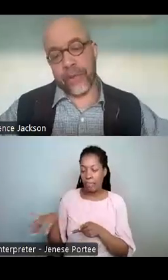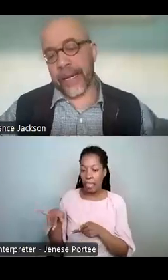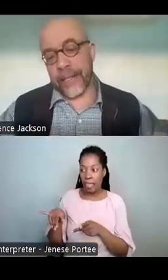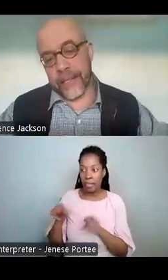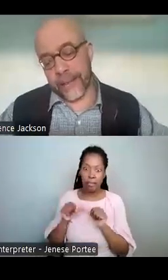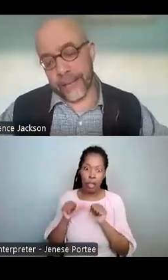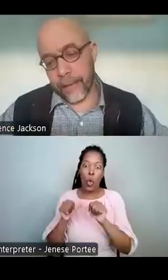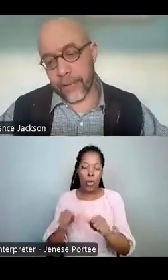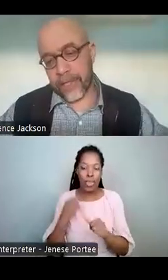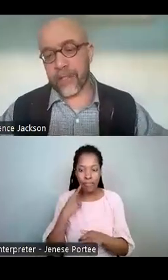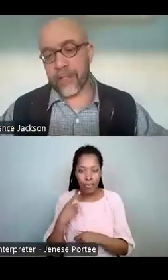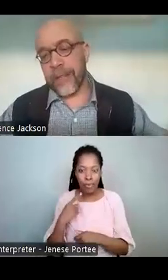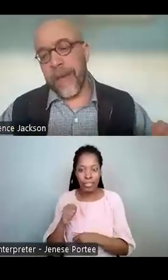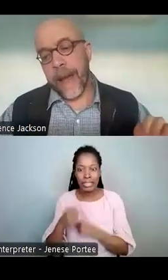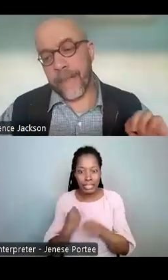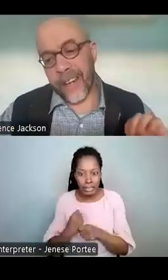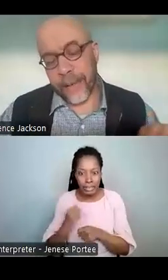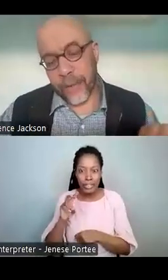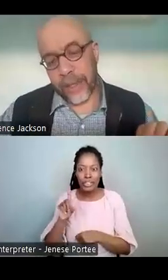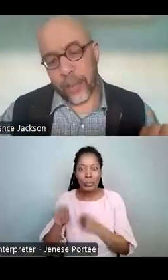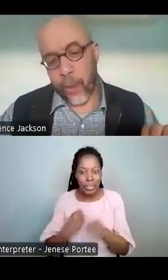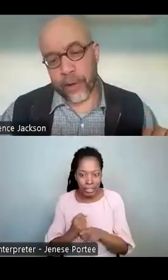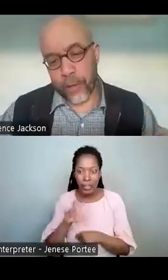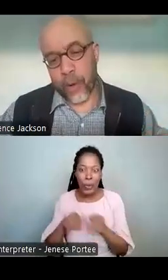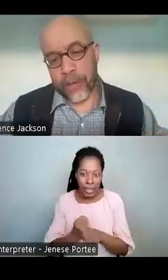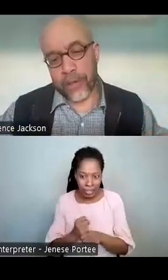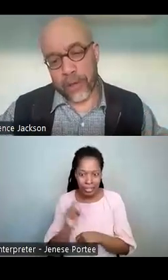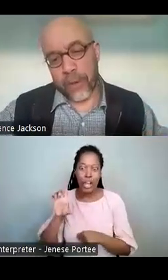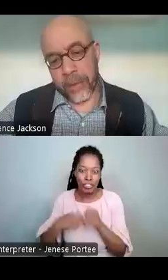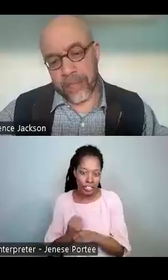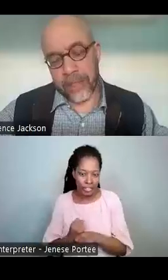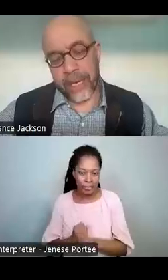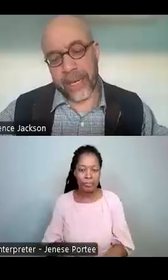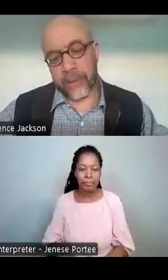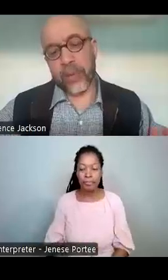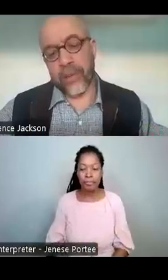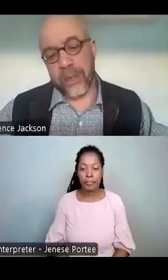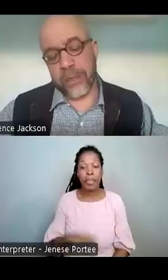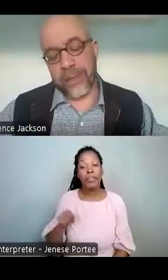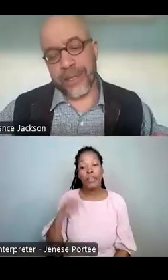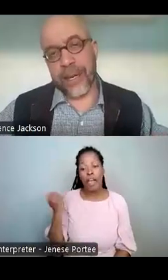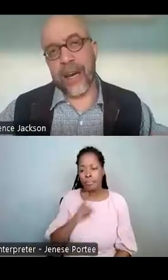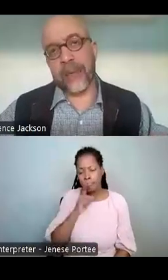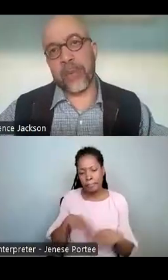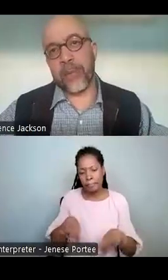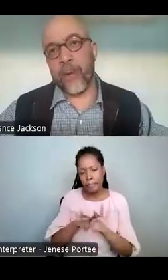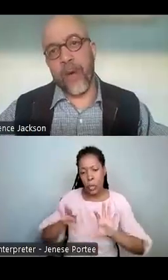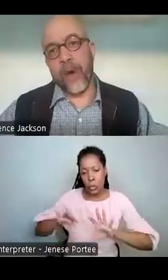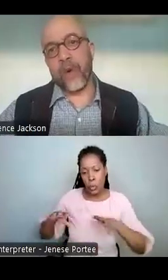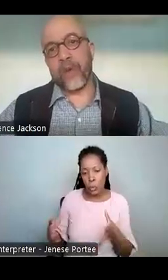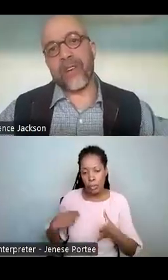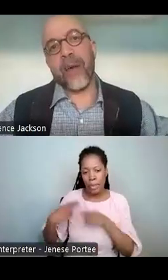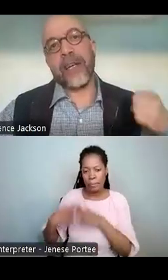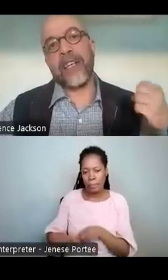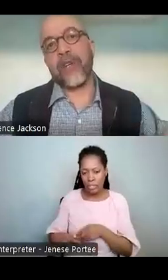the decades and the centuries. And the other really important group, of course, I mentioned the day names, would also be the Akan people,